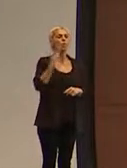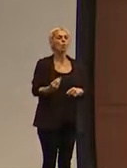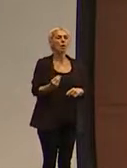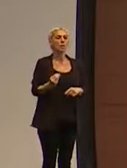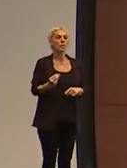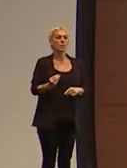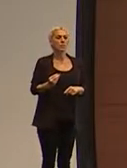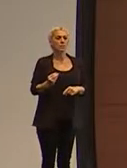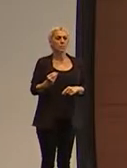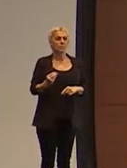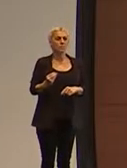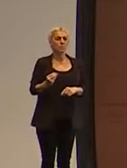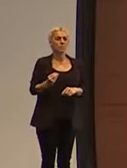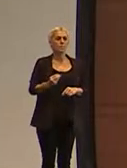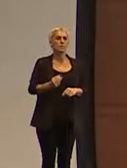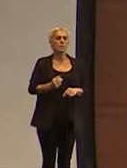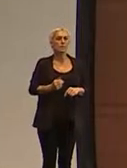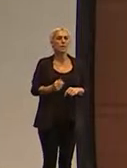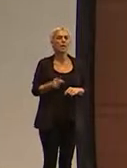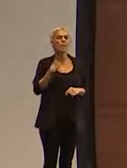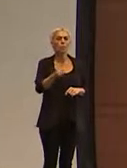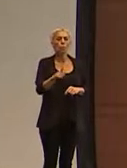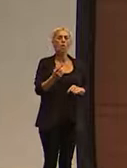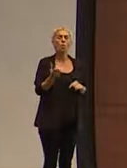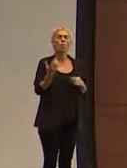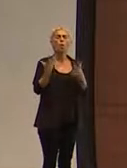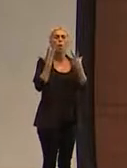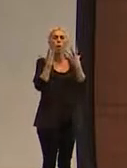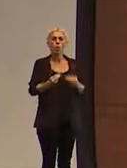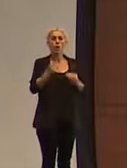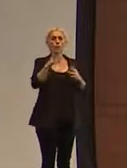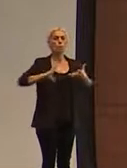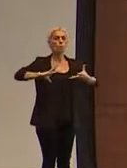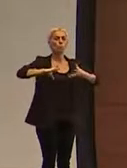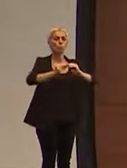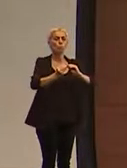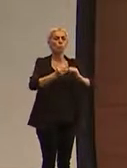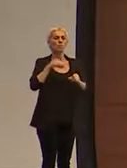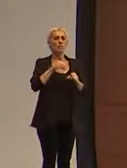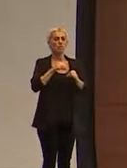also creates mind you know it actually